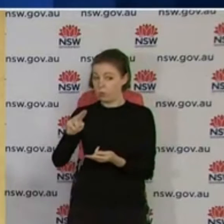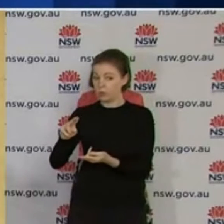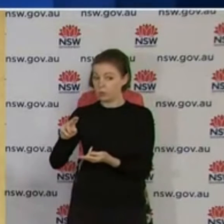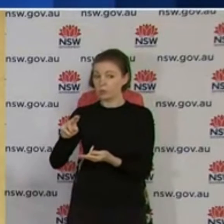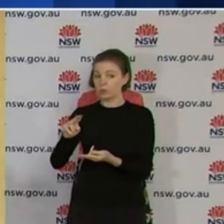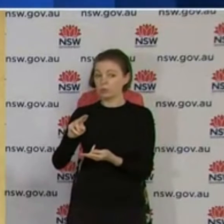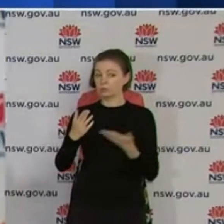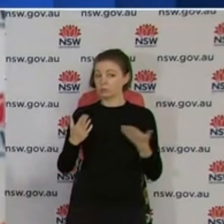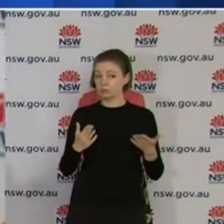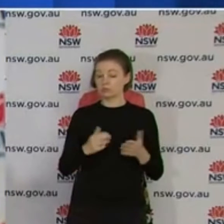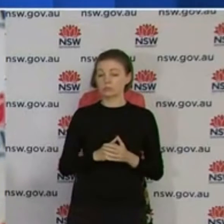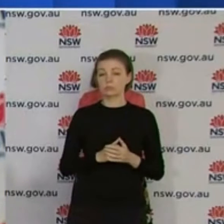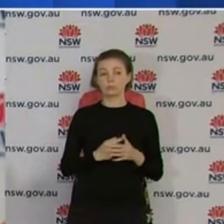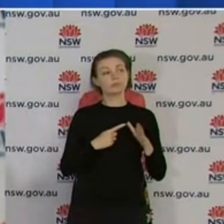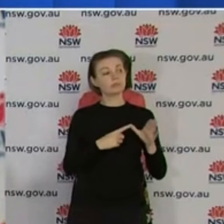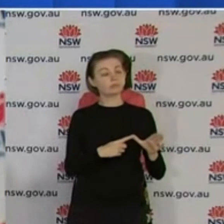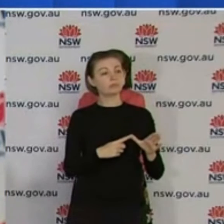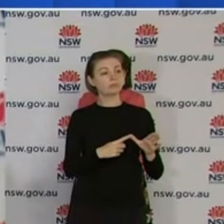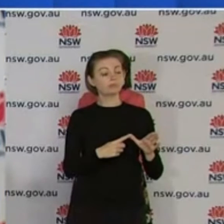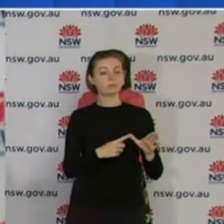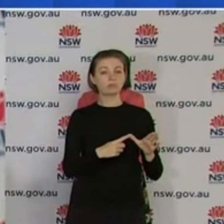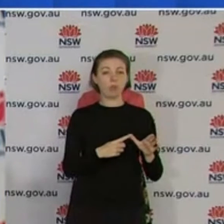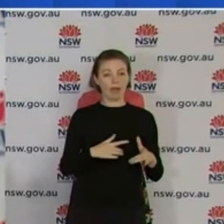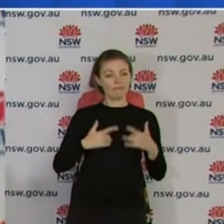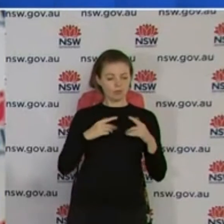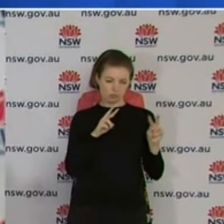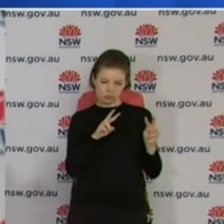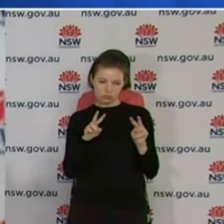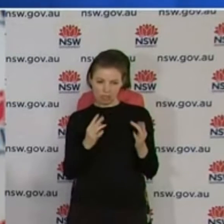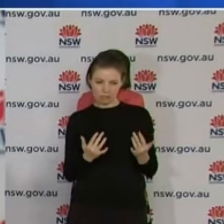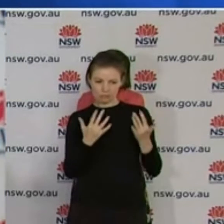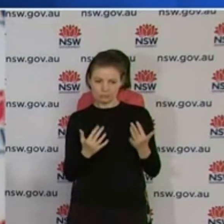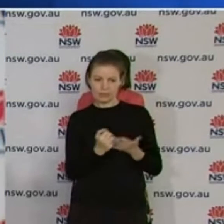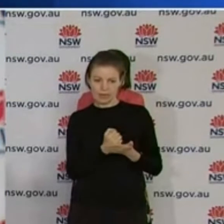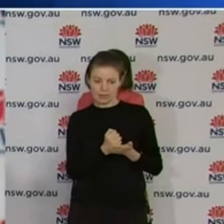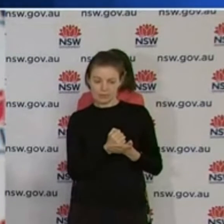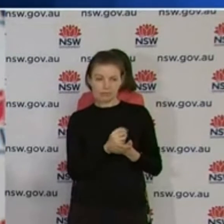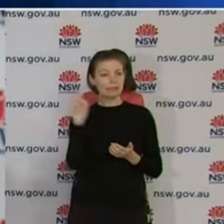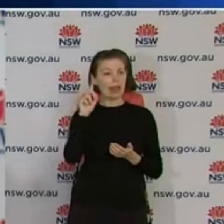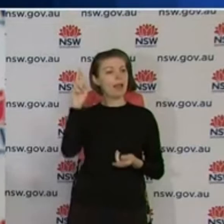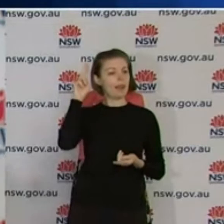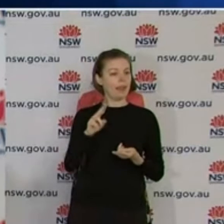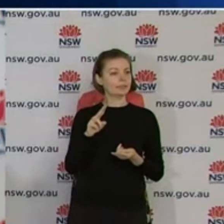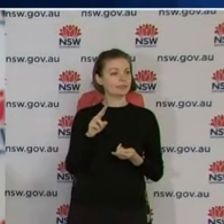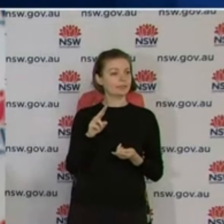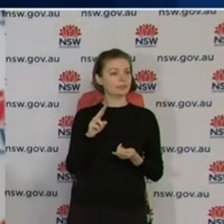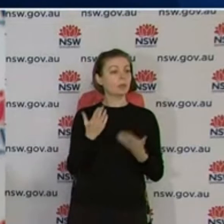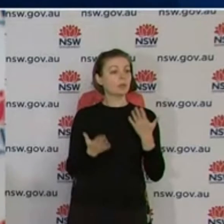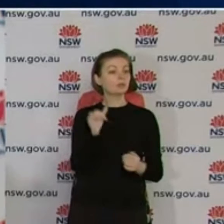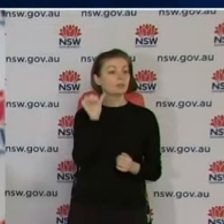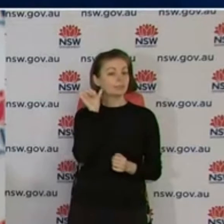peak and is it going down? It's certainly very encouraging. The numbers today are fewer than the case numbers we had